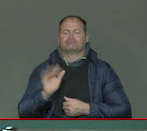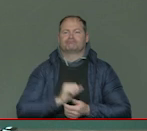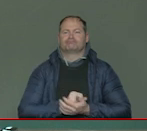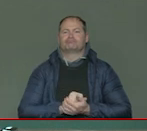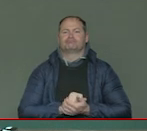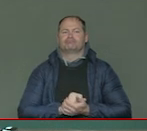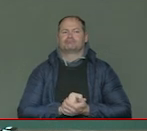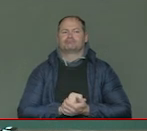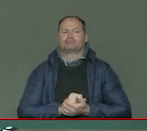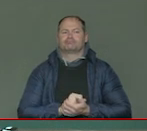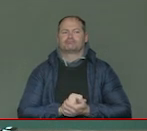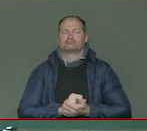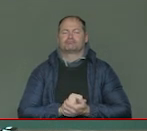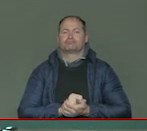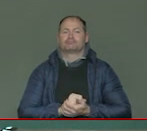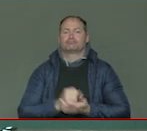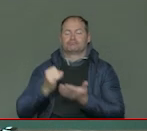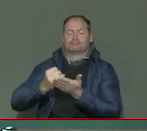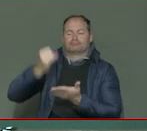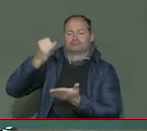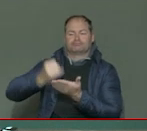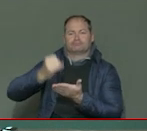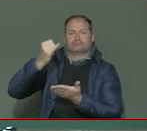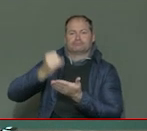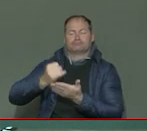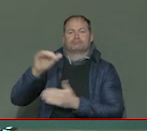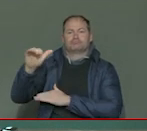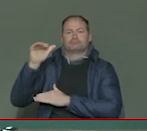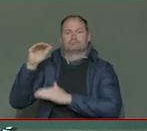Then there's interest on a positive bank balance.